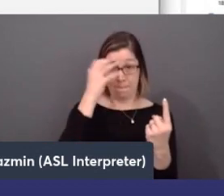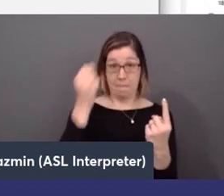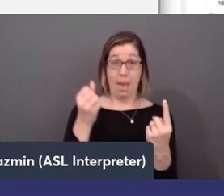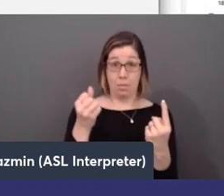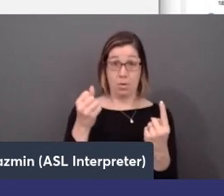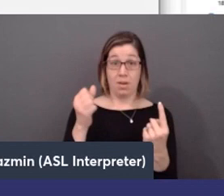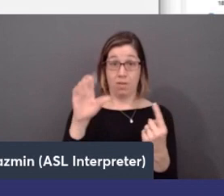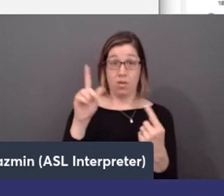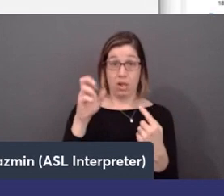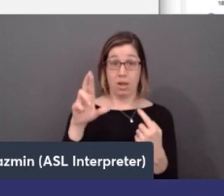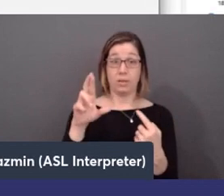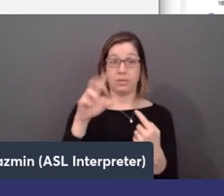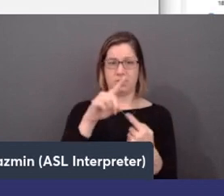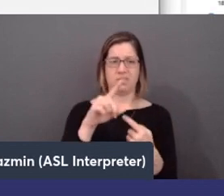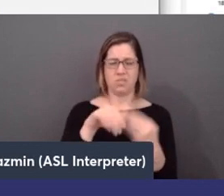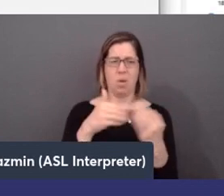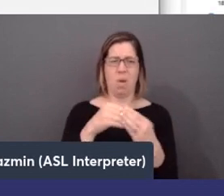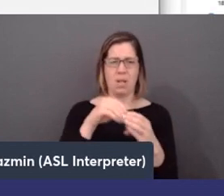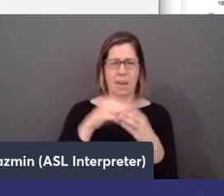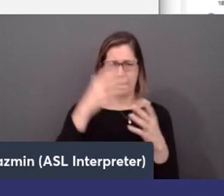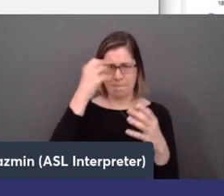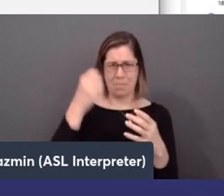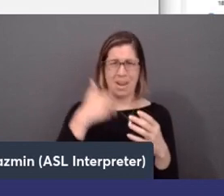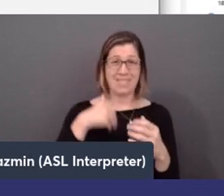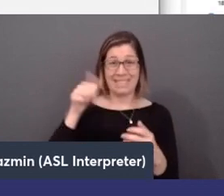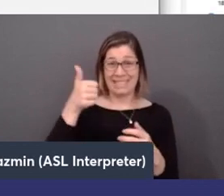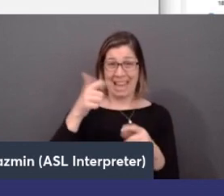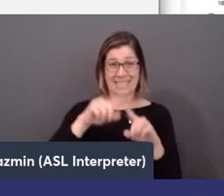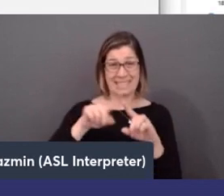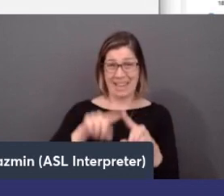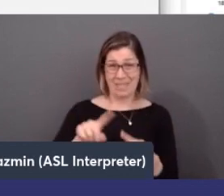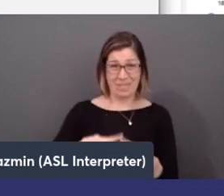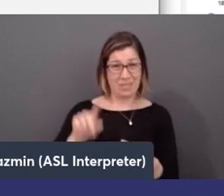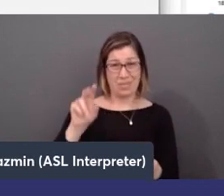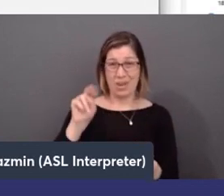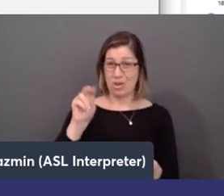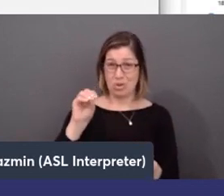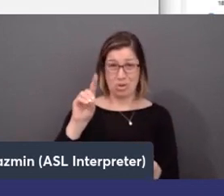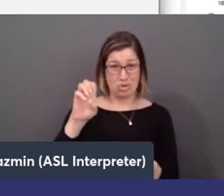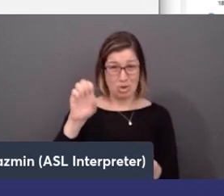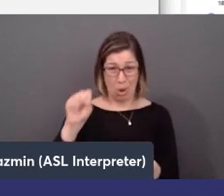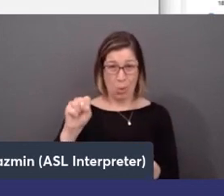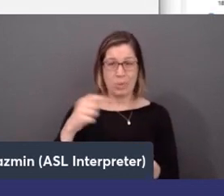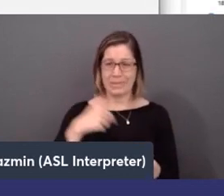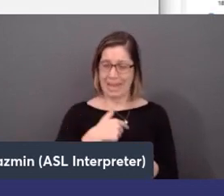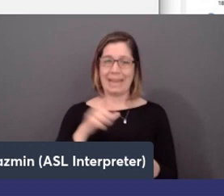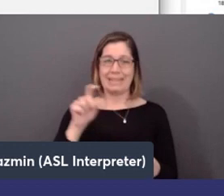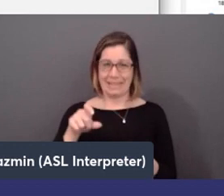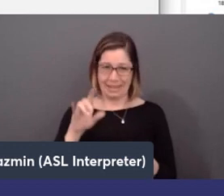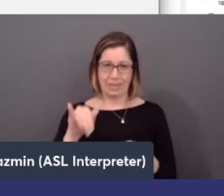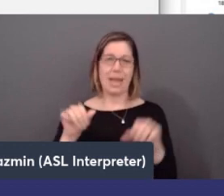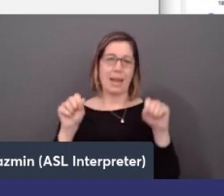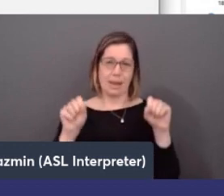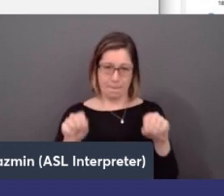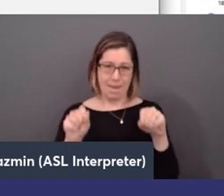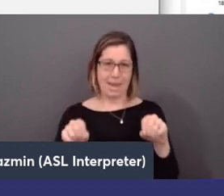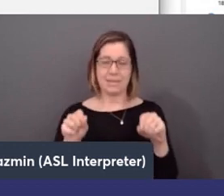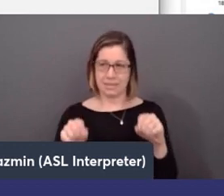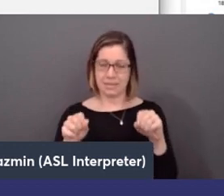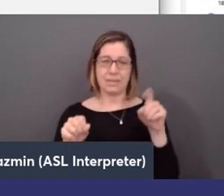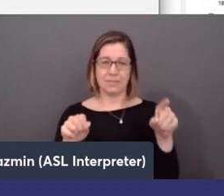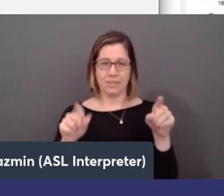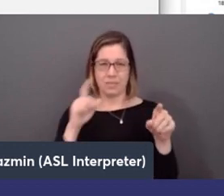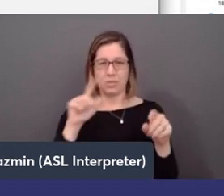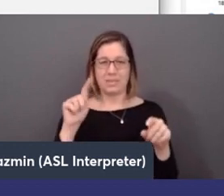all in memory, right? So I have 10 different nodes because I needed a capacity of over 100 terabytes, right?